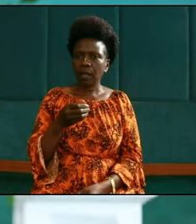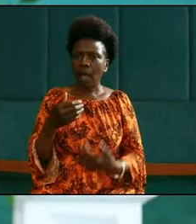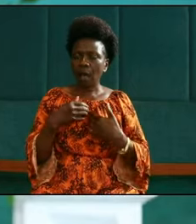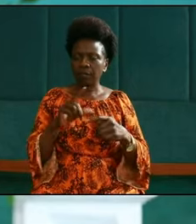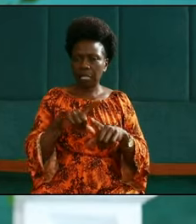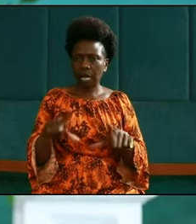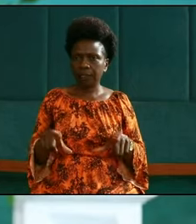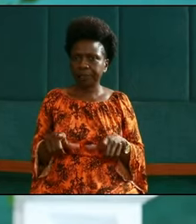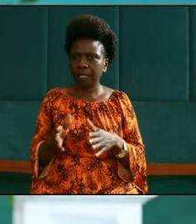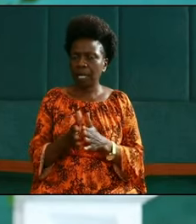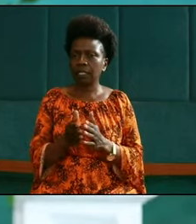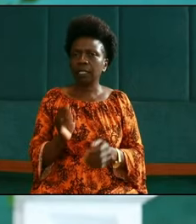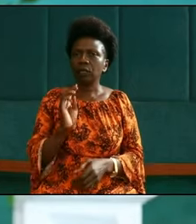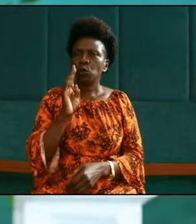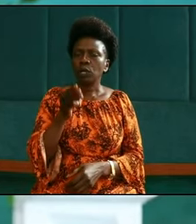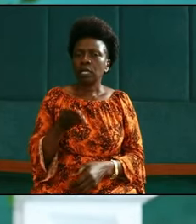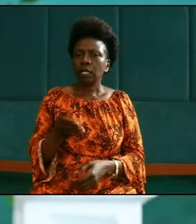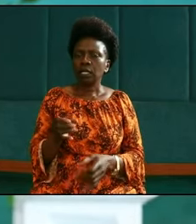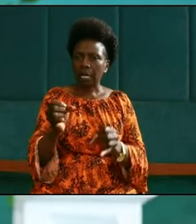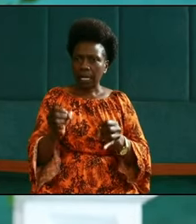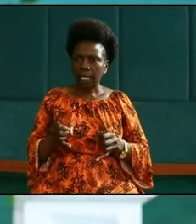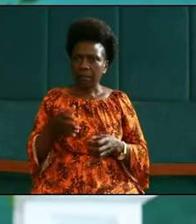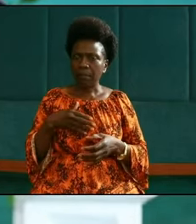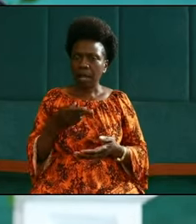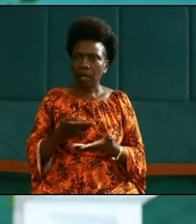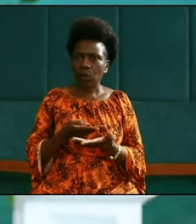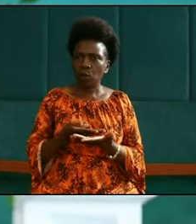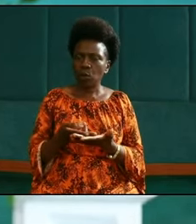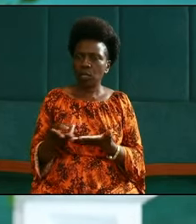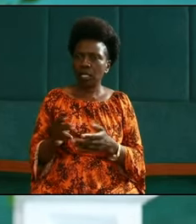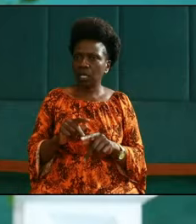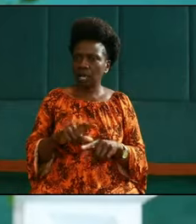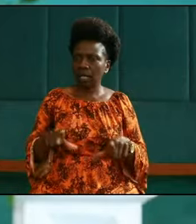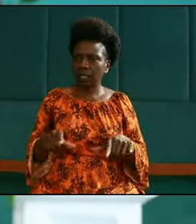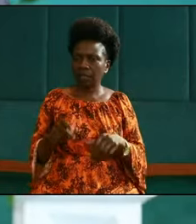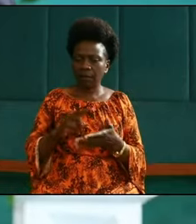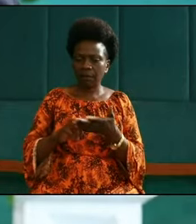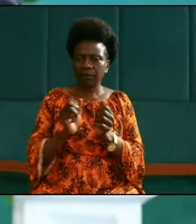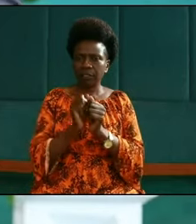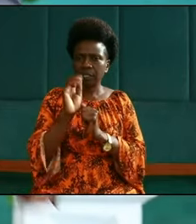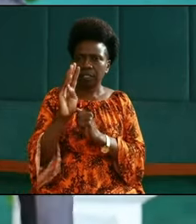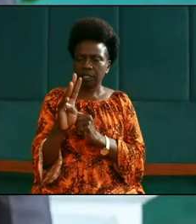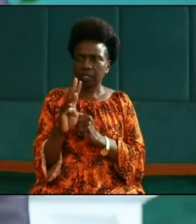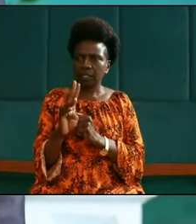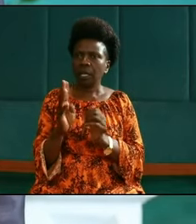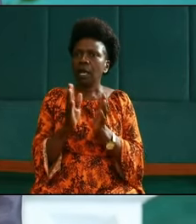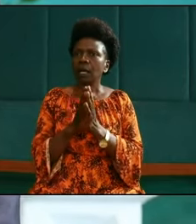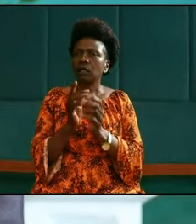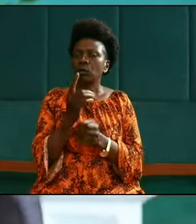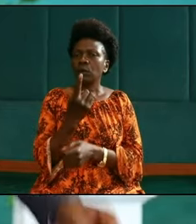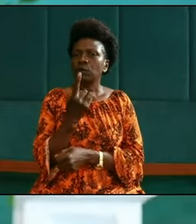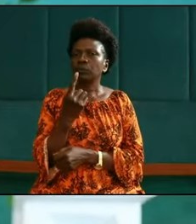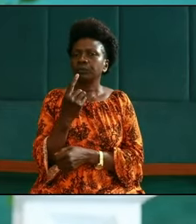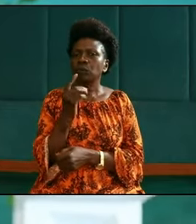the land and shall inherit my holy mountain." Verse 14, "And